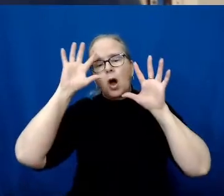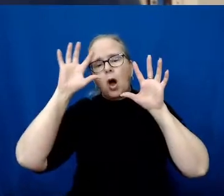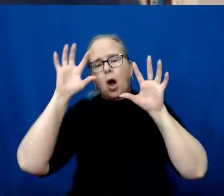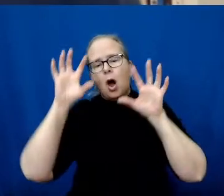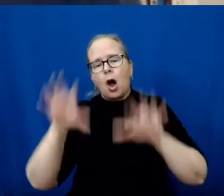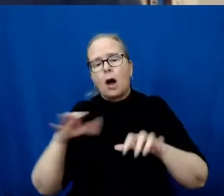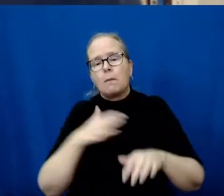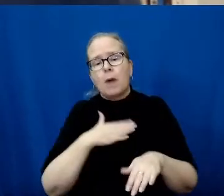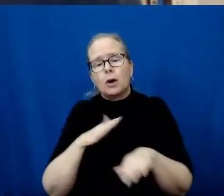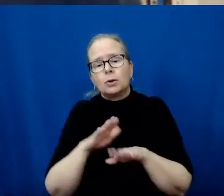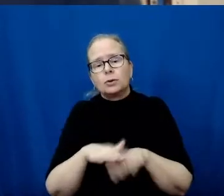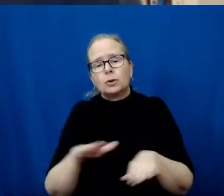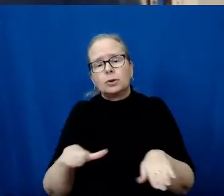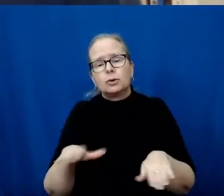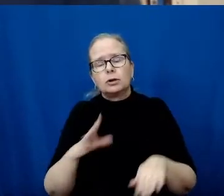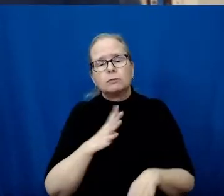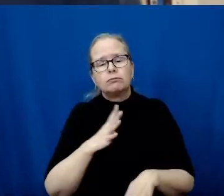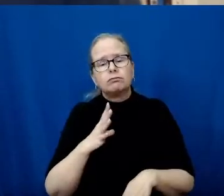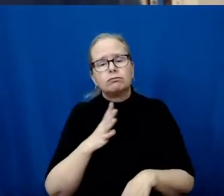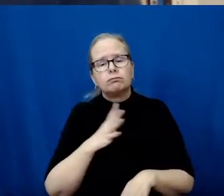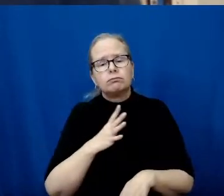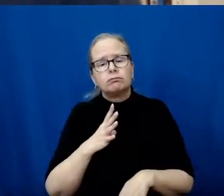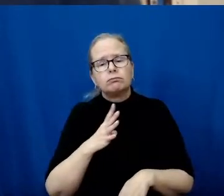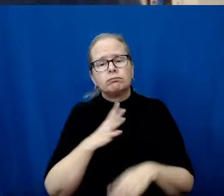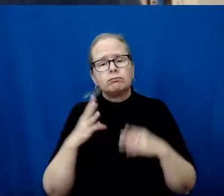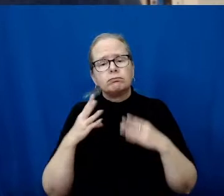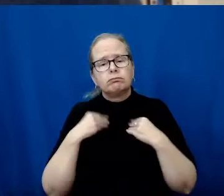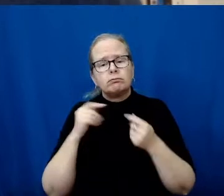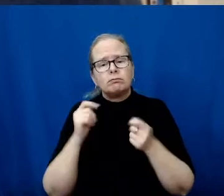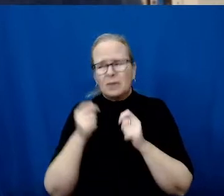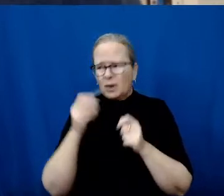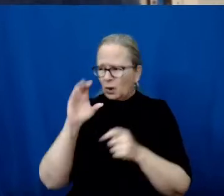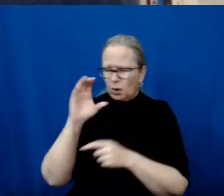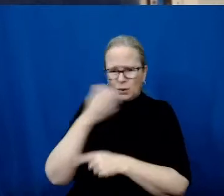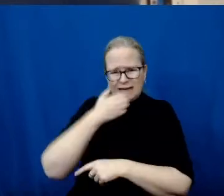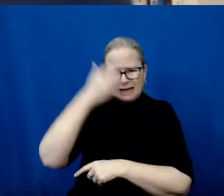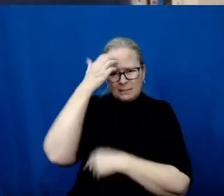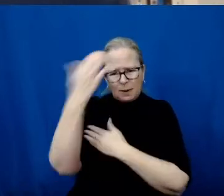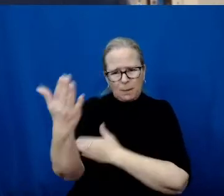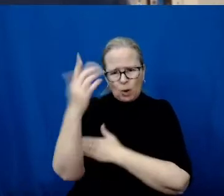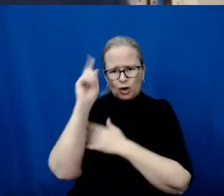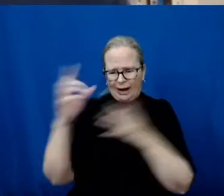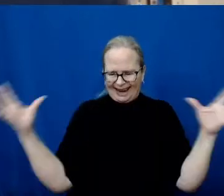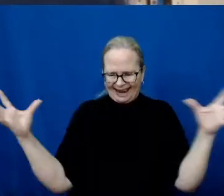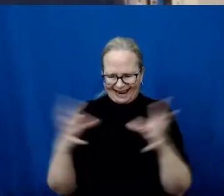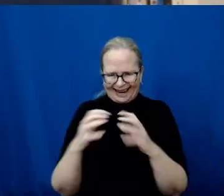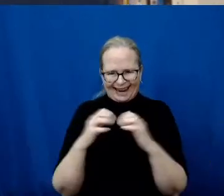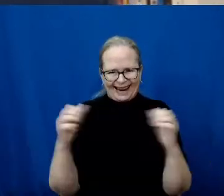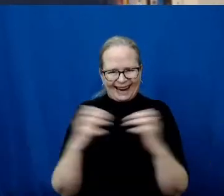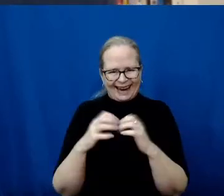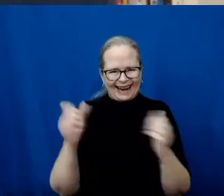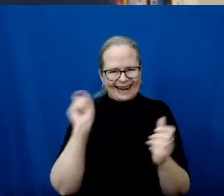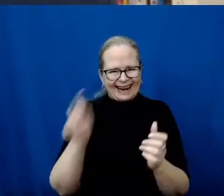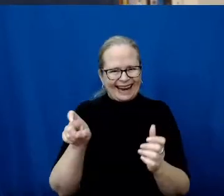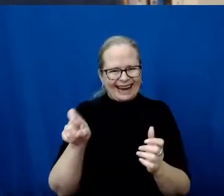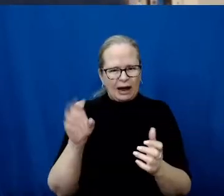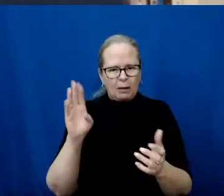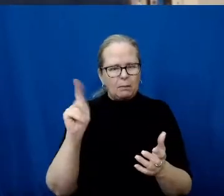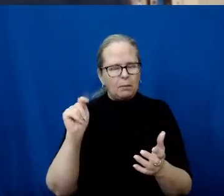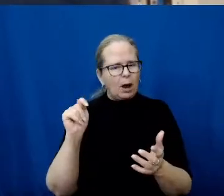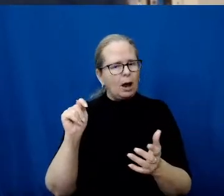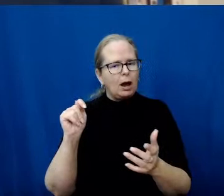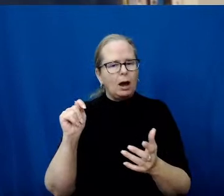that my partner had the positive rapid test, and so immediately kind of changed the plans from